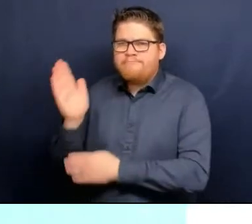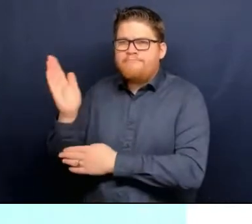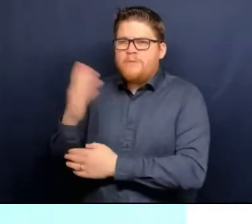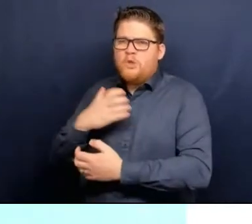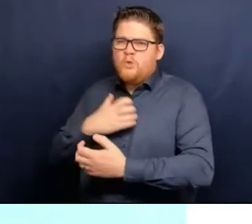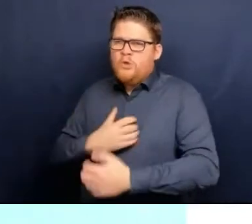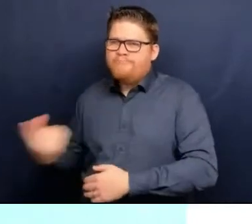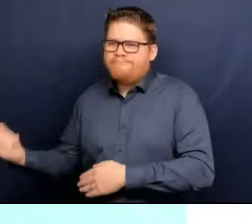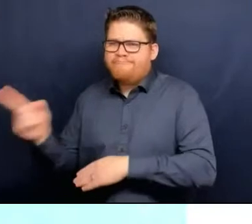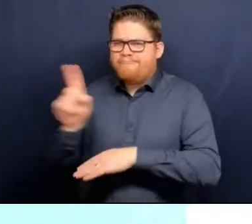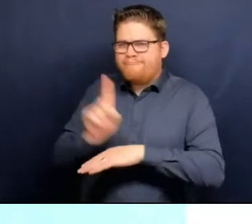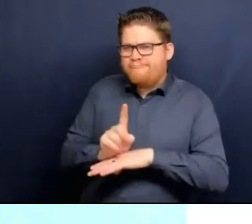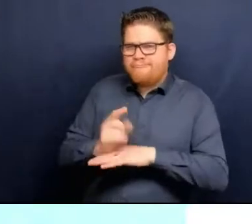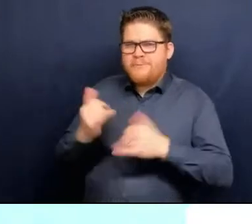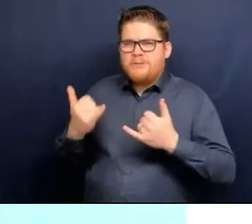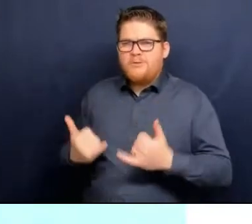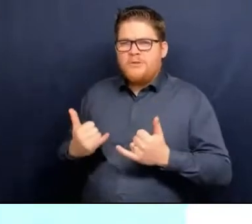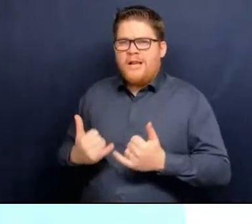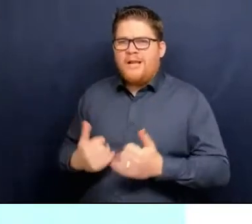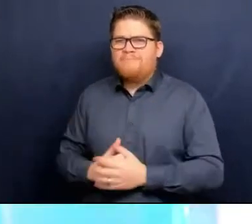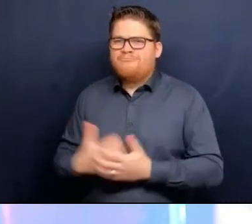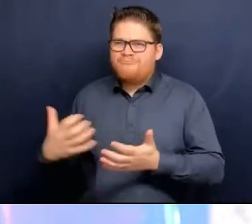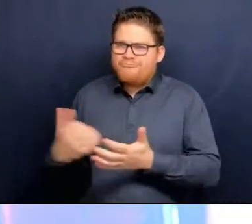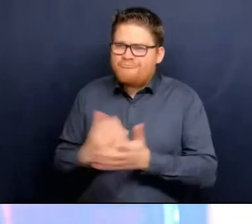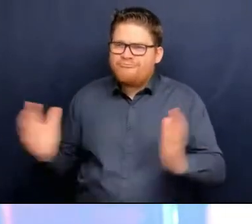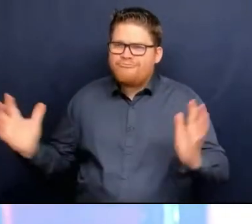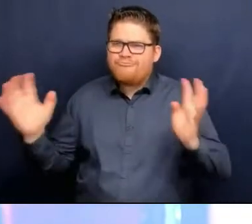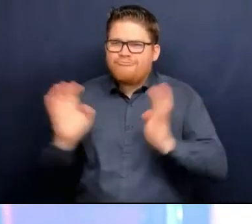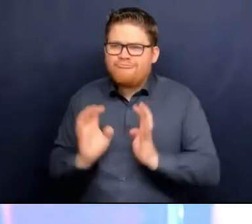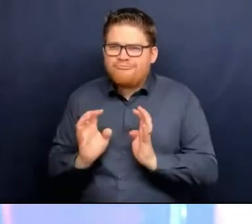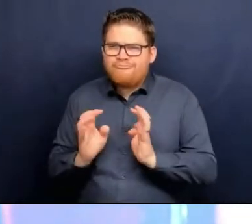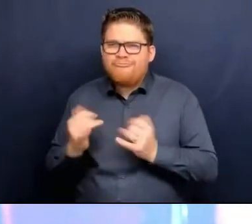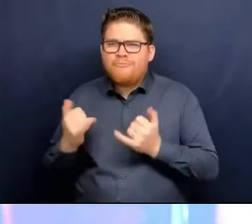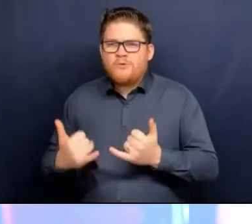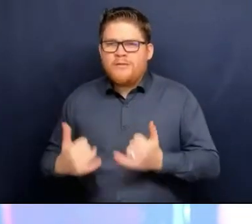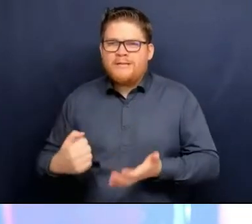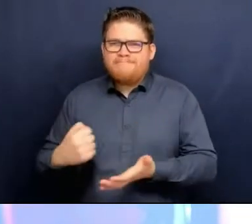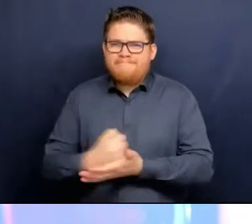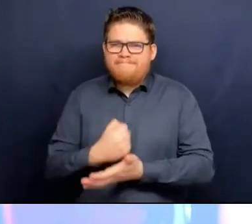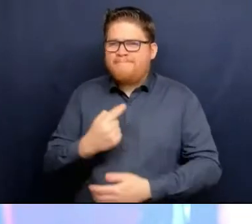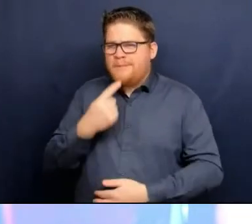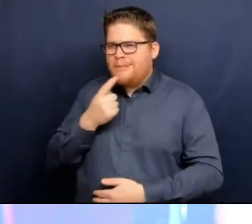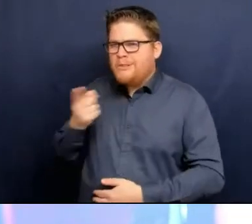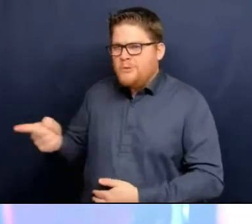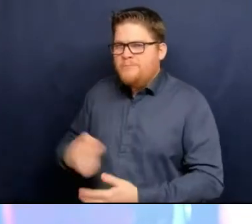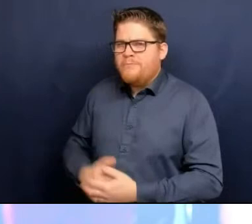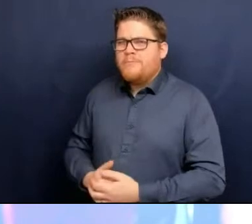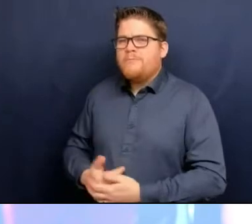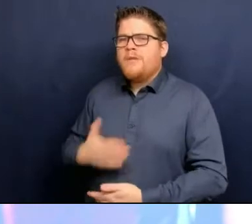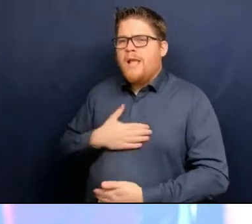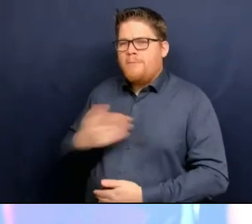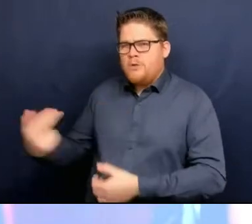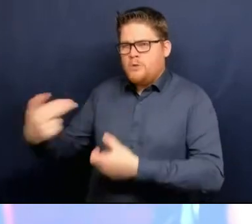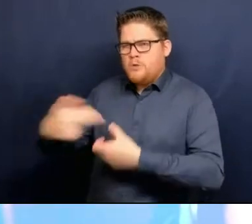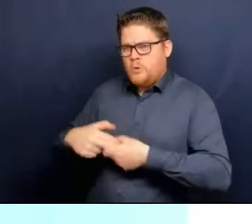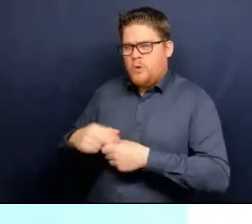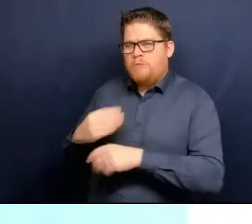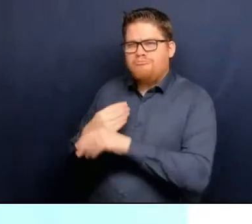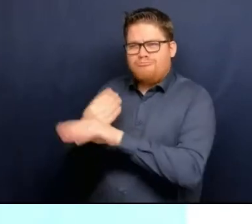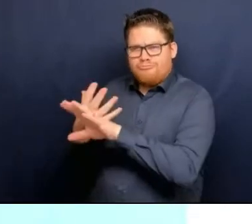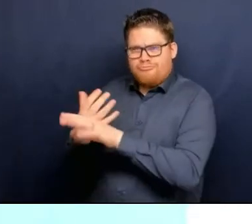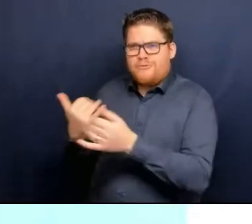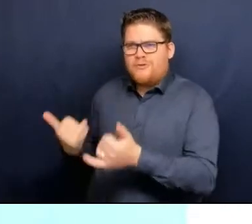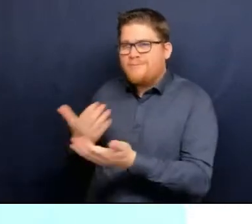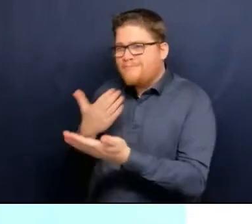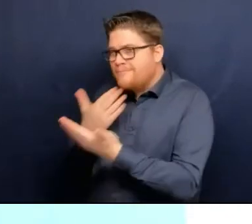together in person. And so I'm sorry you were here virtually, but it's great to have you all the same. I'd now like to invite